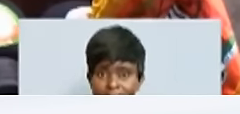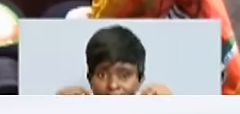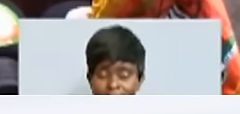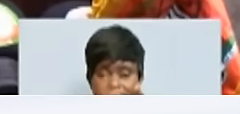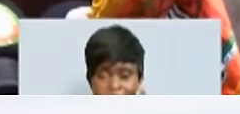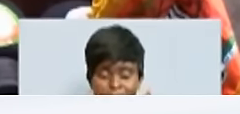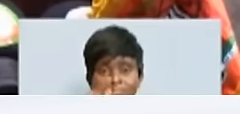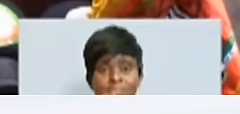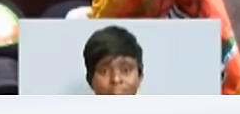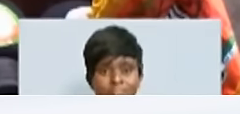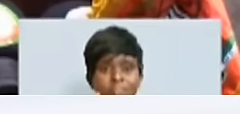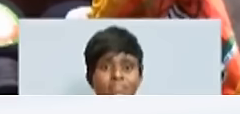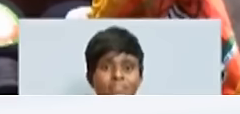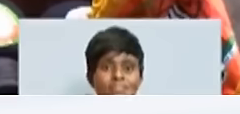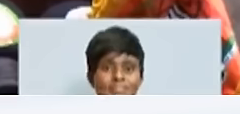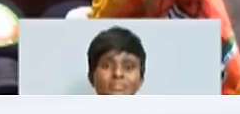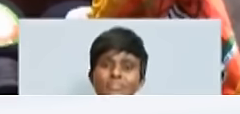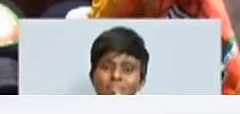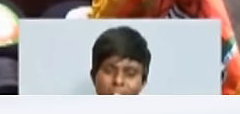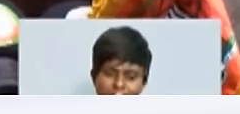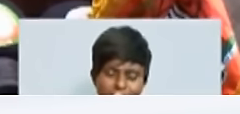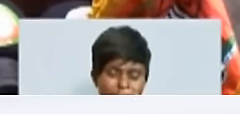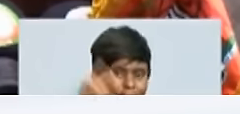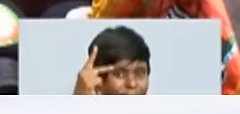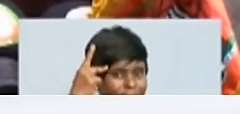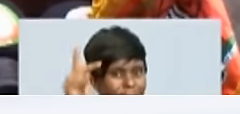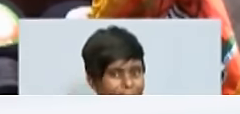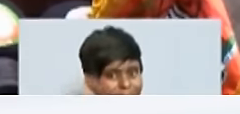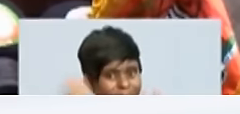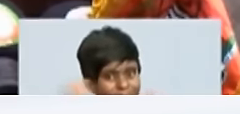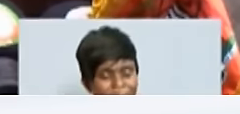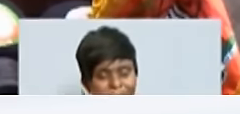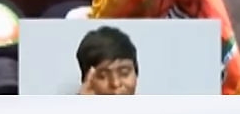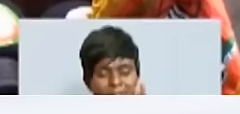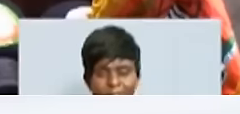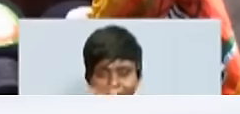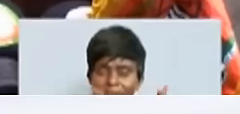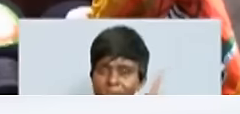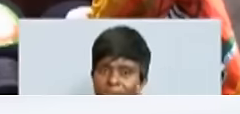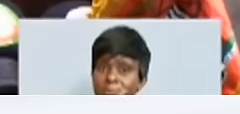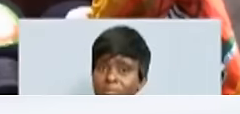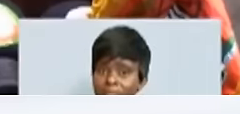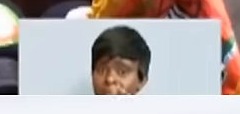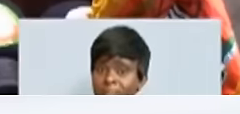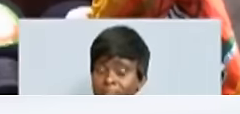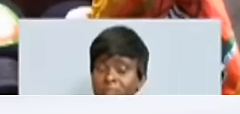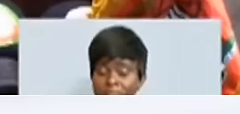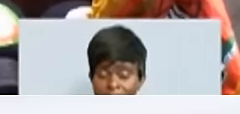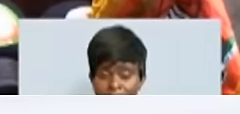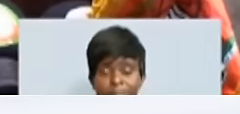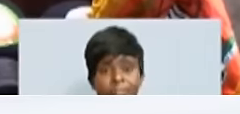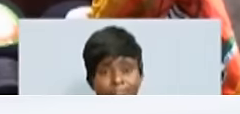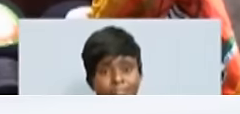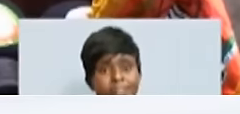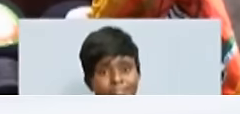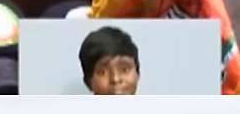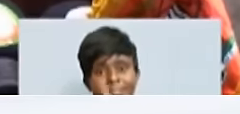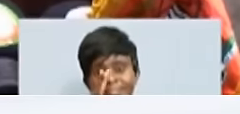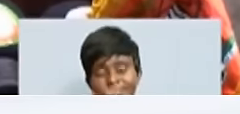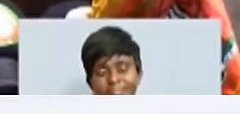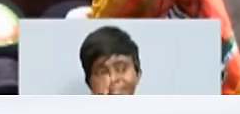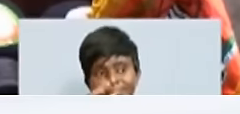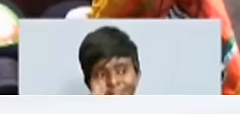to work together, irrespective of political party, just to deliver for the people of Zambia. That's our request, Madam